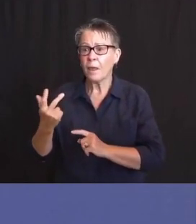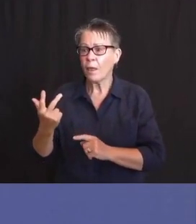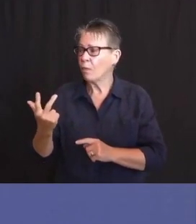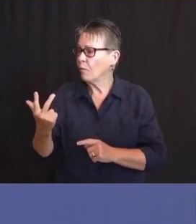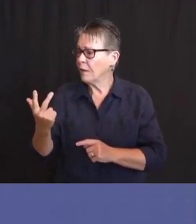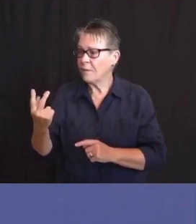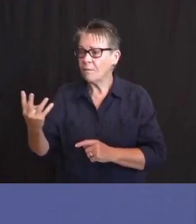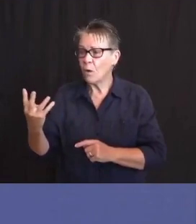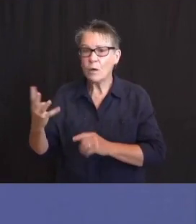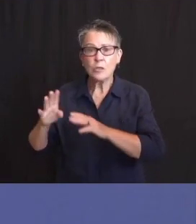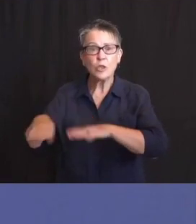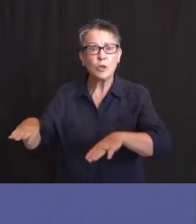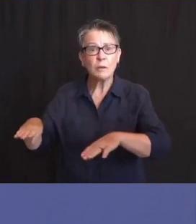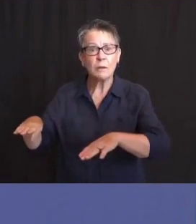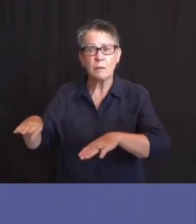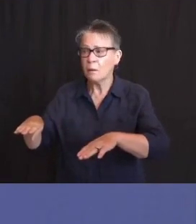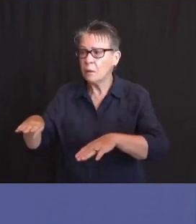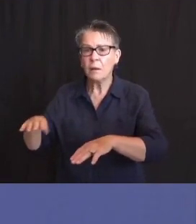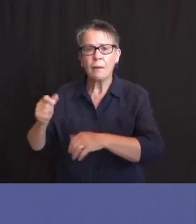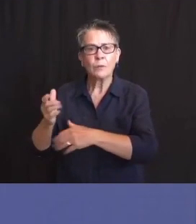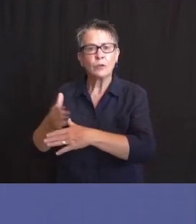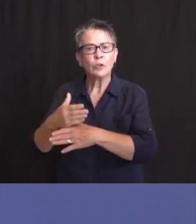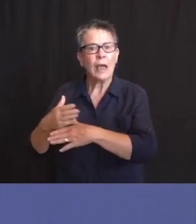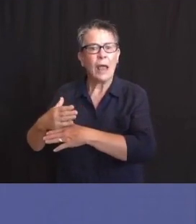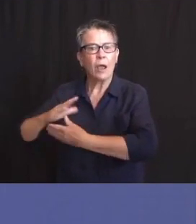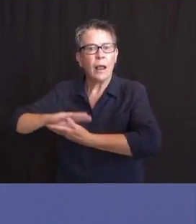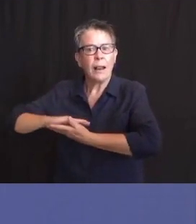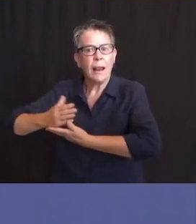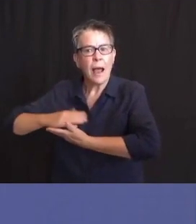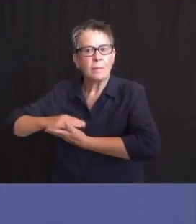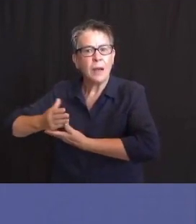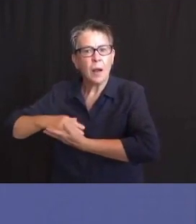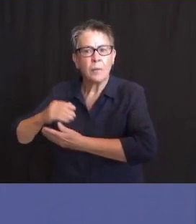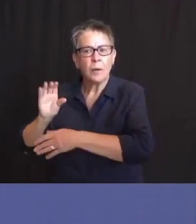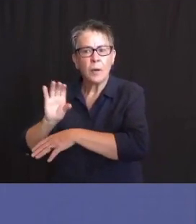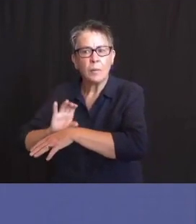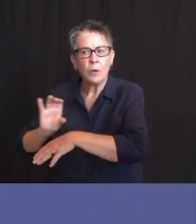daycare challenges that would come from having